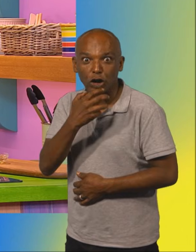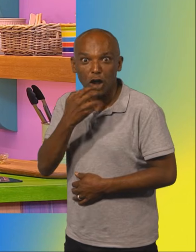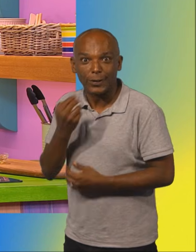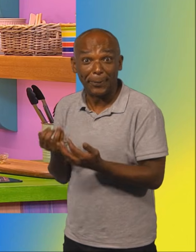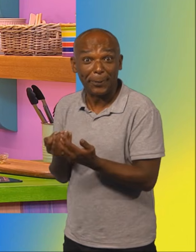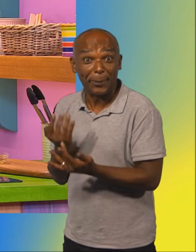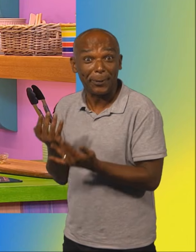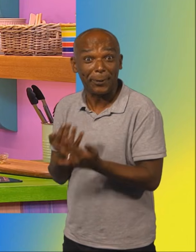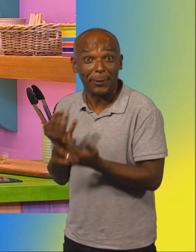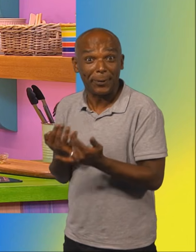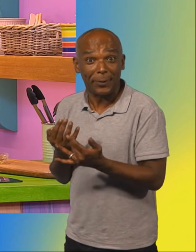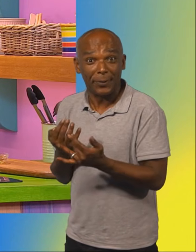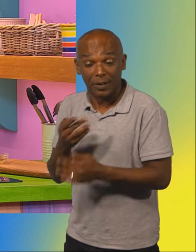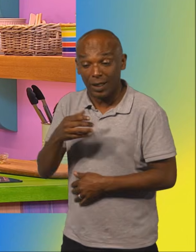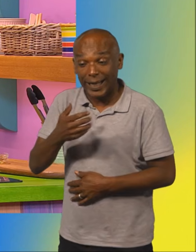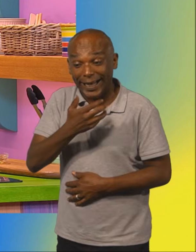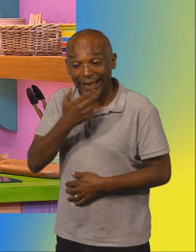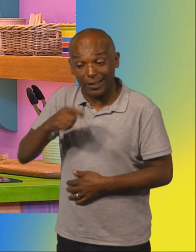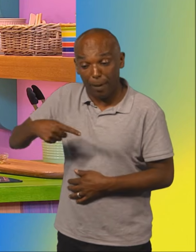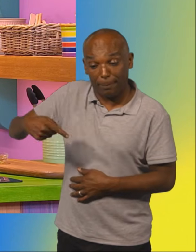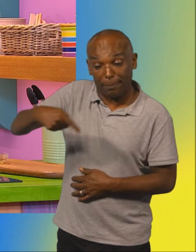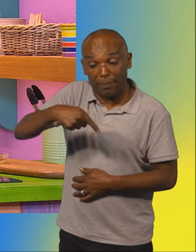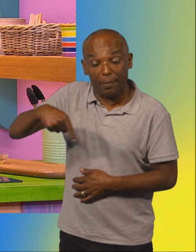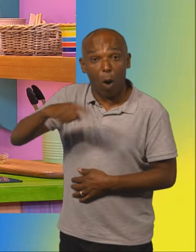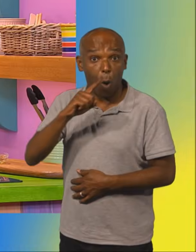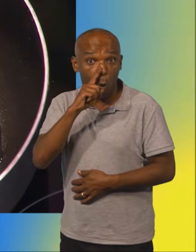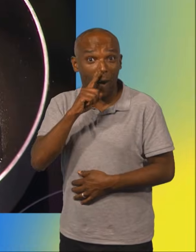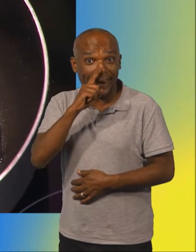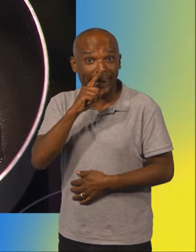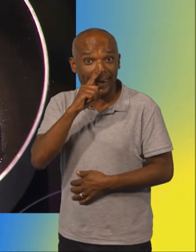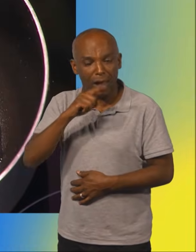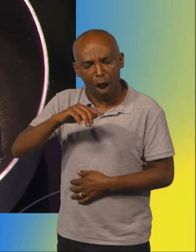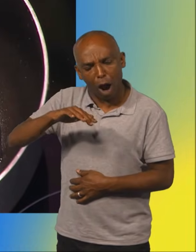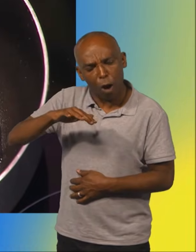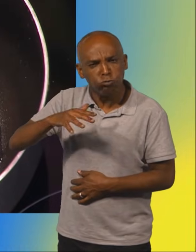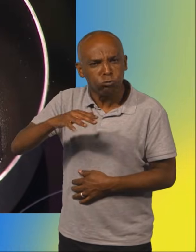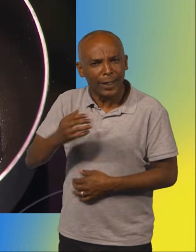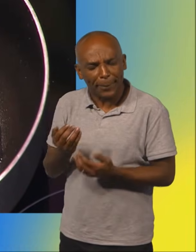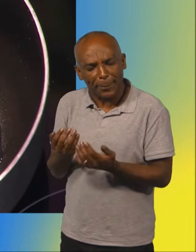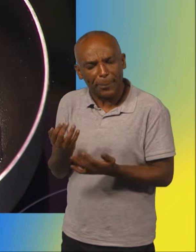heat, then gently lower the burger into it.